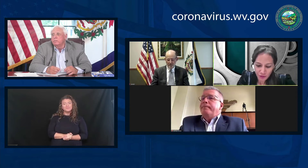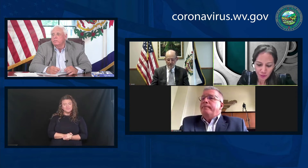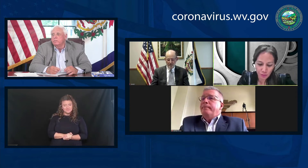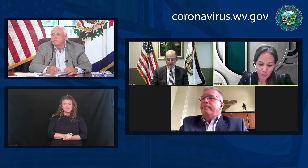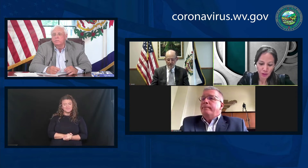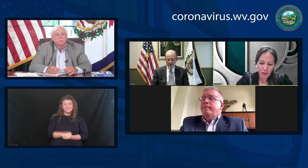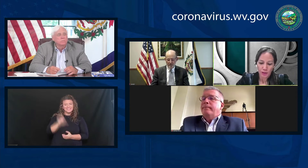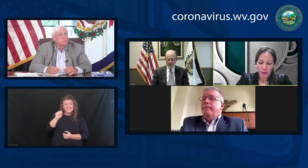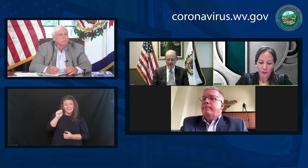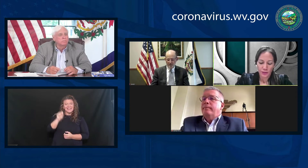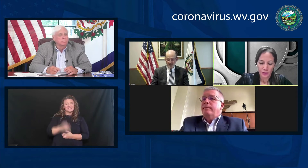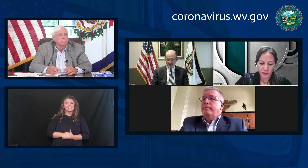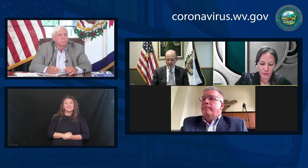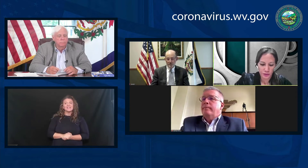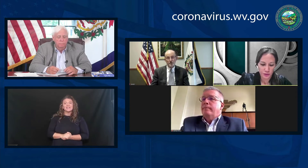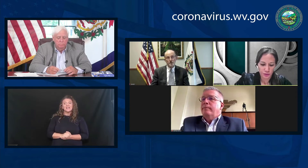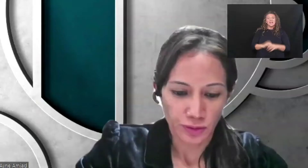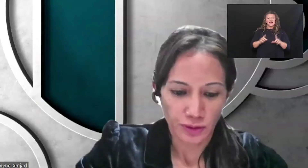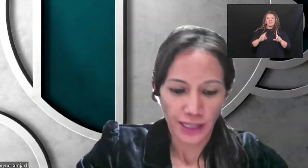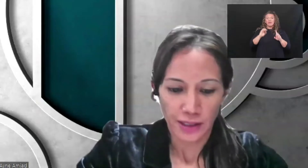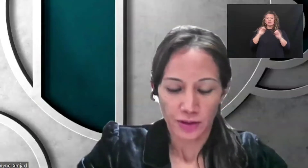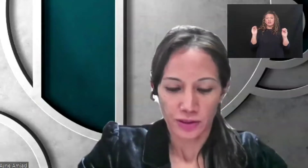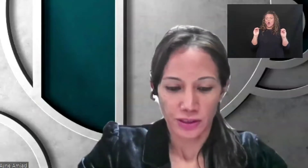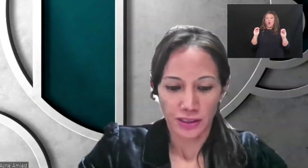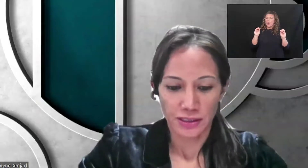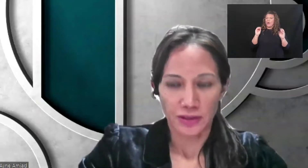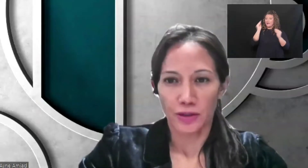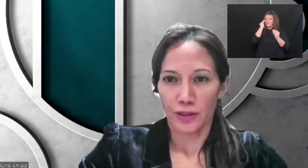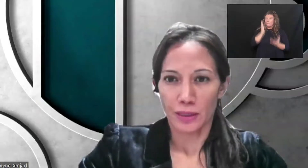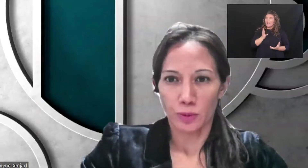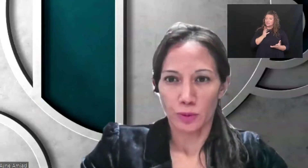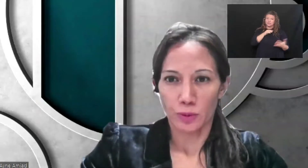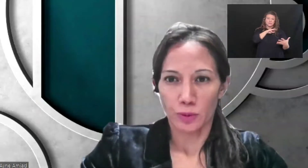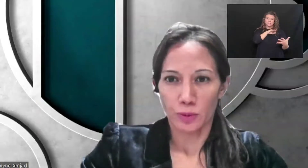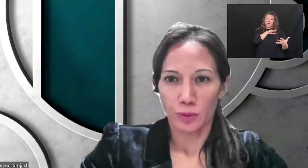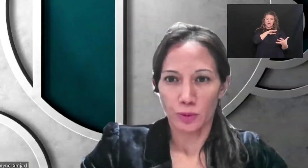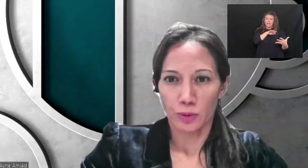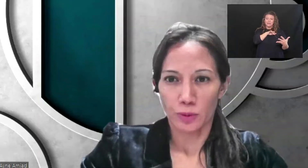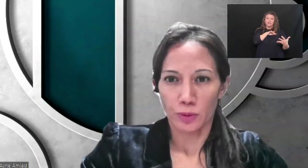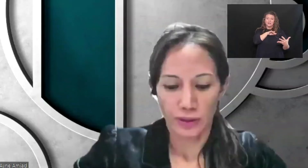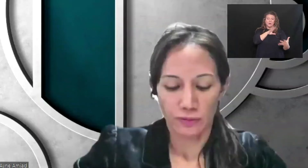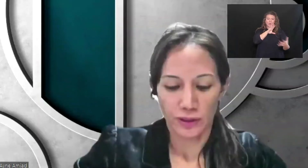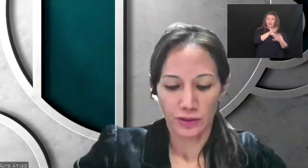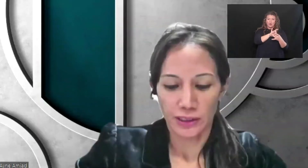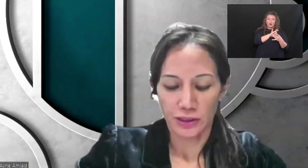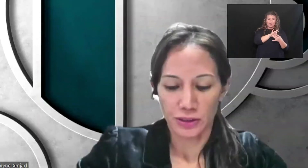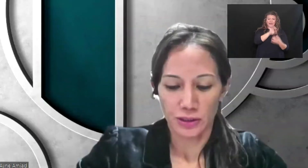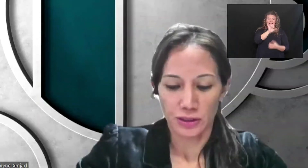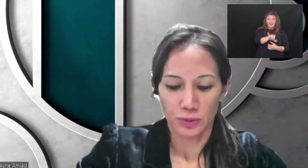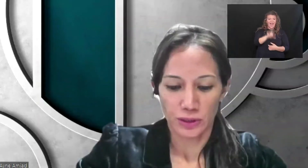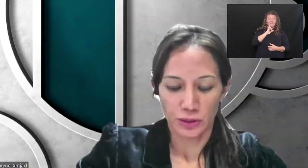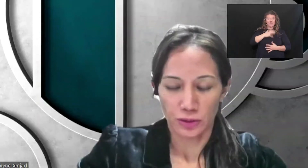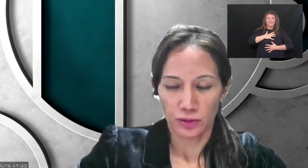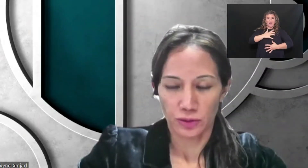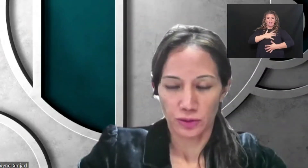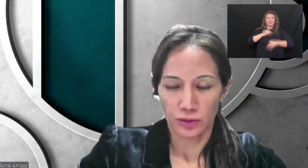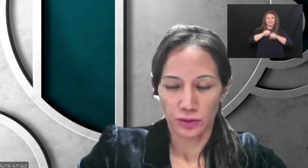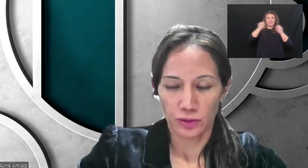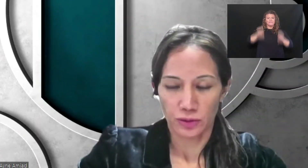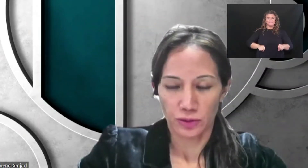Yes, Governor. Paul, there's no data or studies out there that I'm aware of to any ventilation system. We